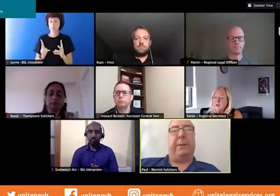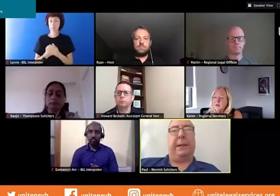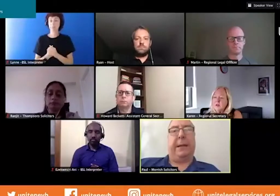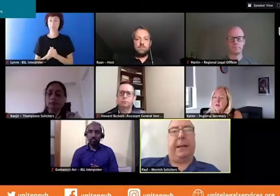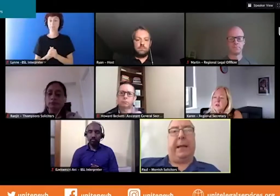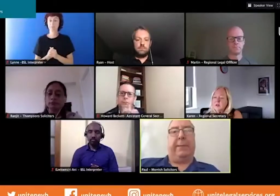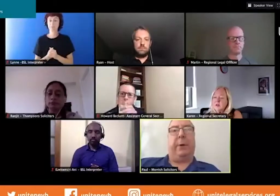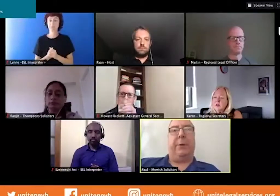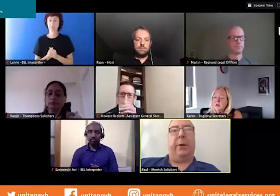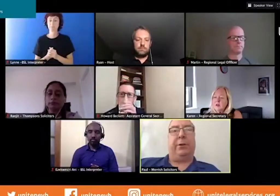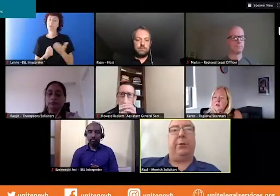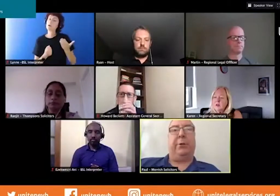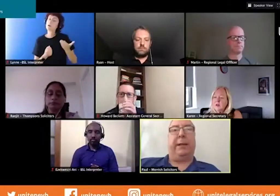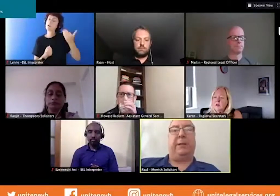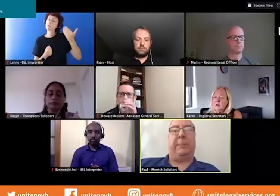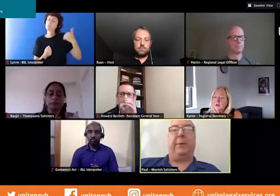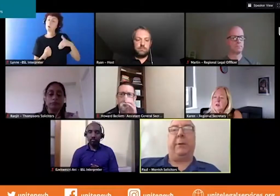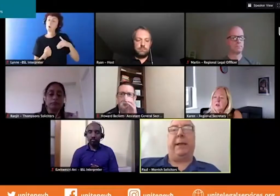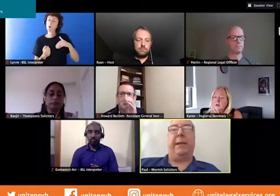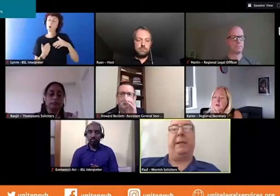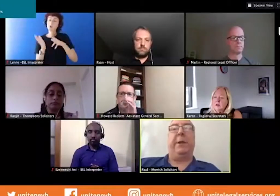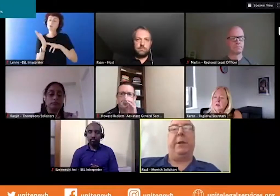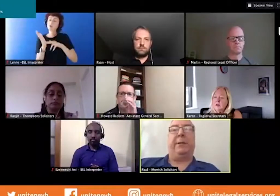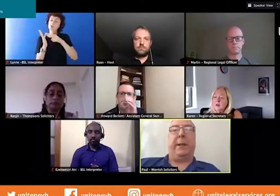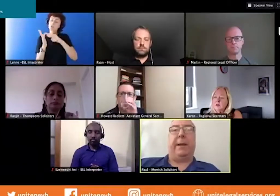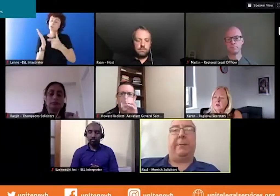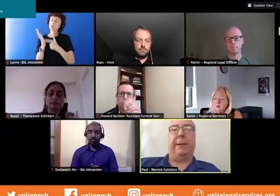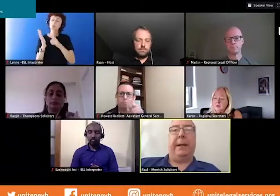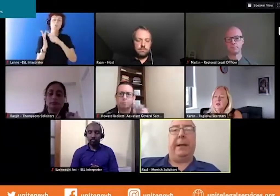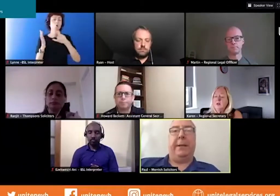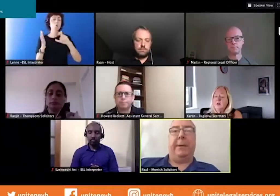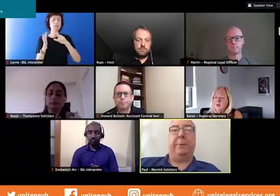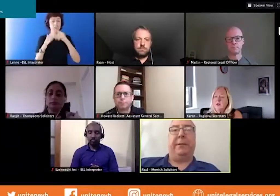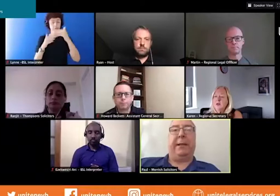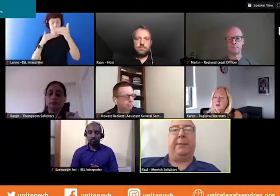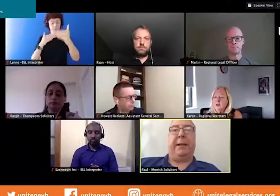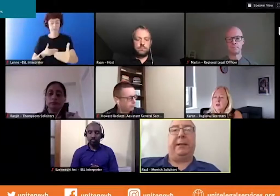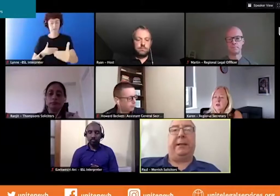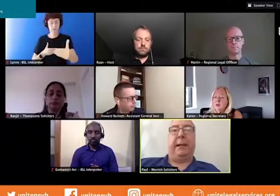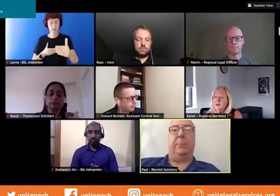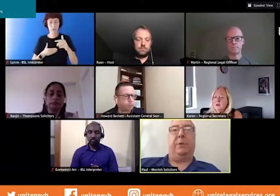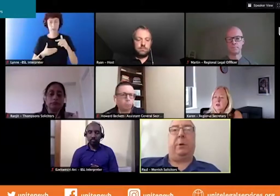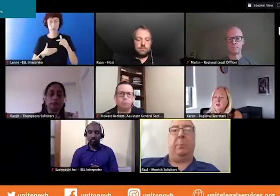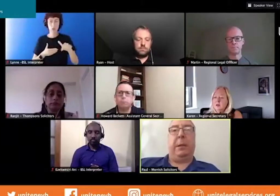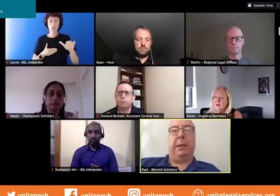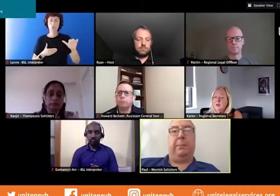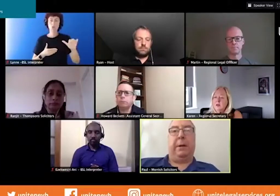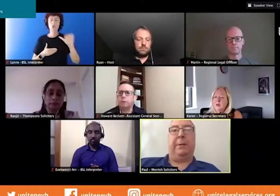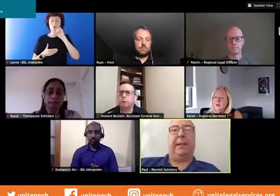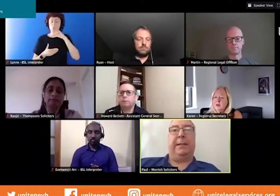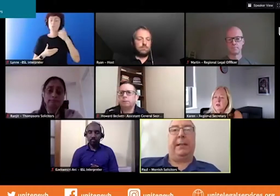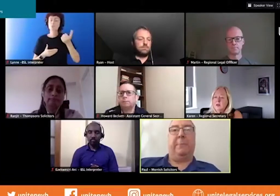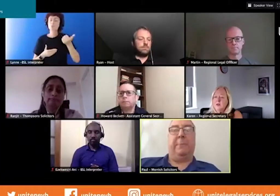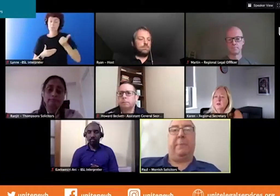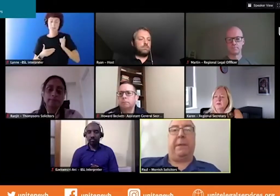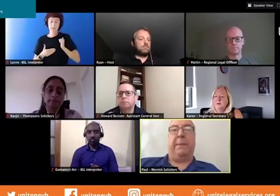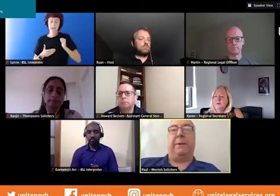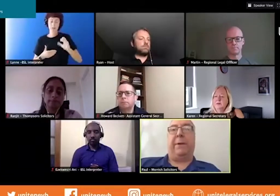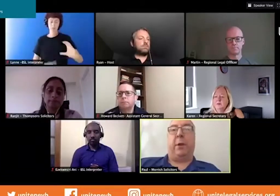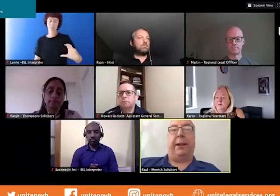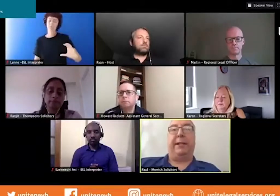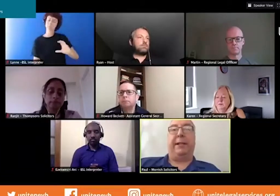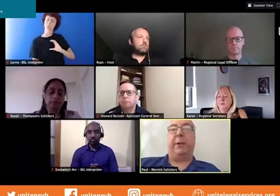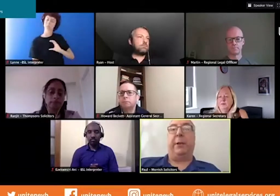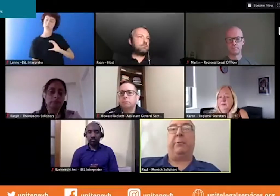you were on notice, you could expect that at the end of your notice period, you would receive a nice little lump sum representing the amount